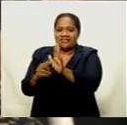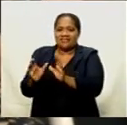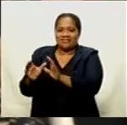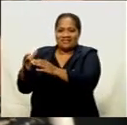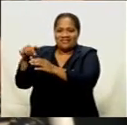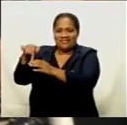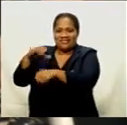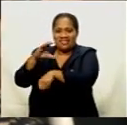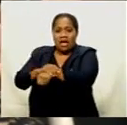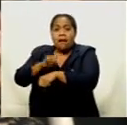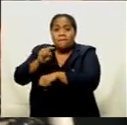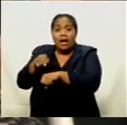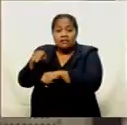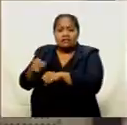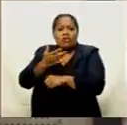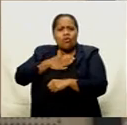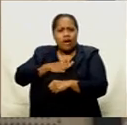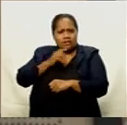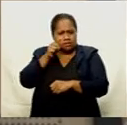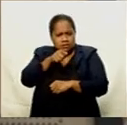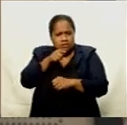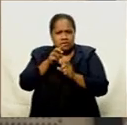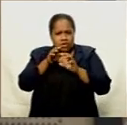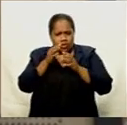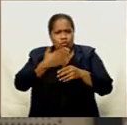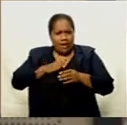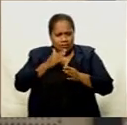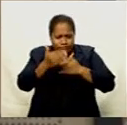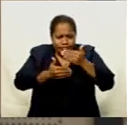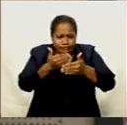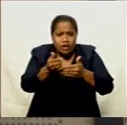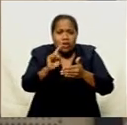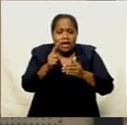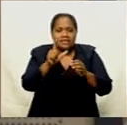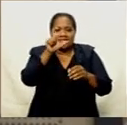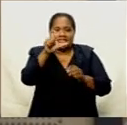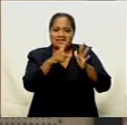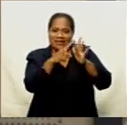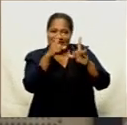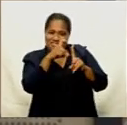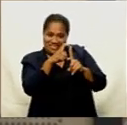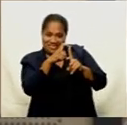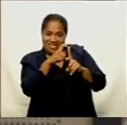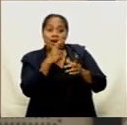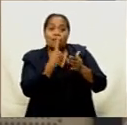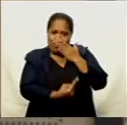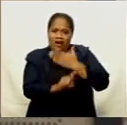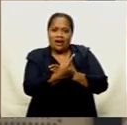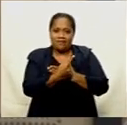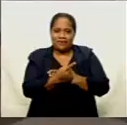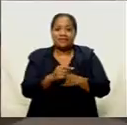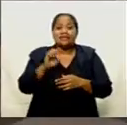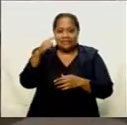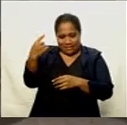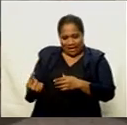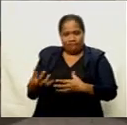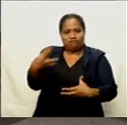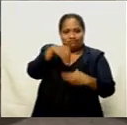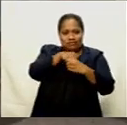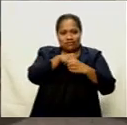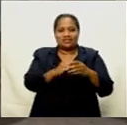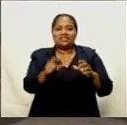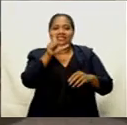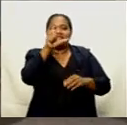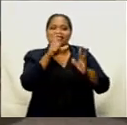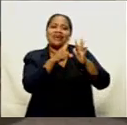Criminal Investigations Department. He finally got the chance to join the CID and he excelled. I was given opportunity to